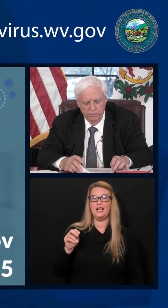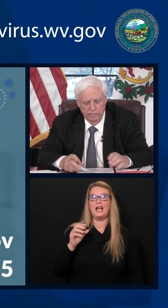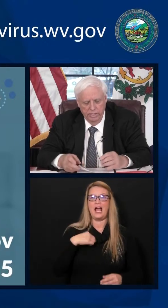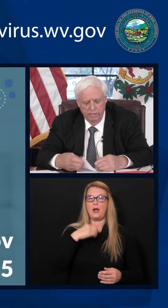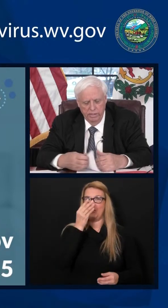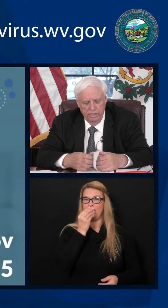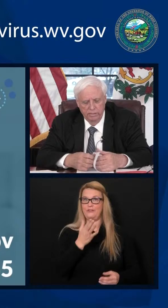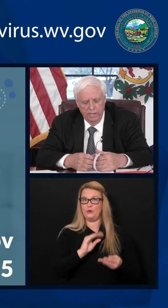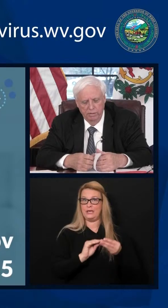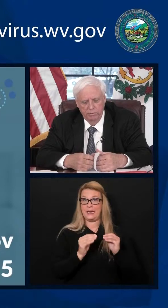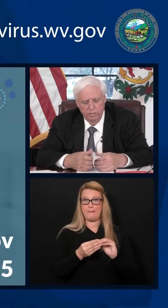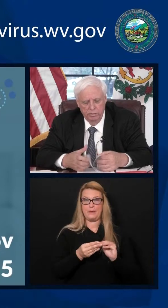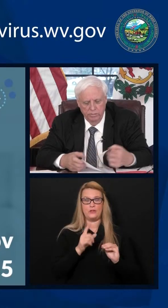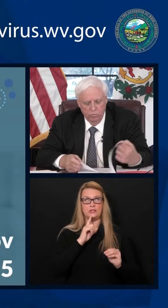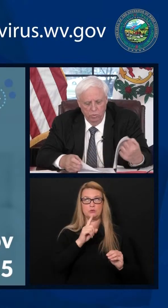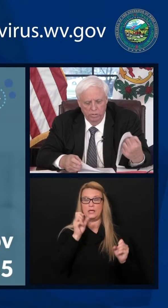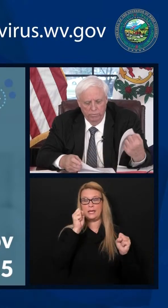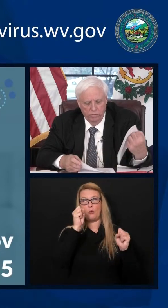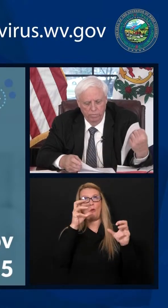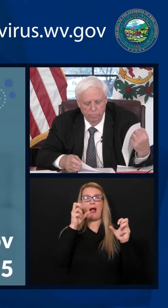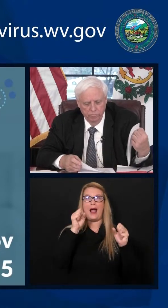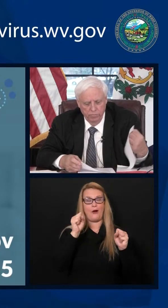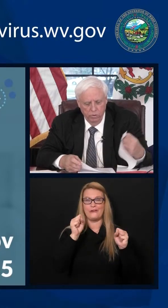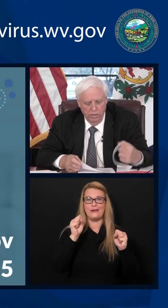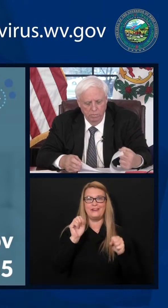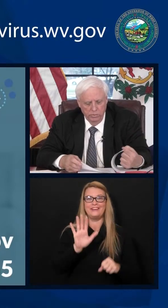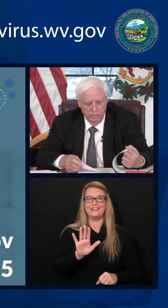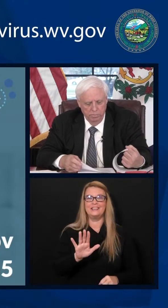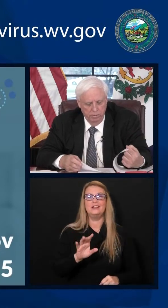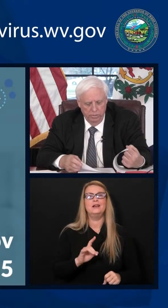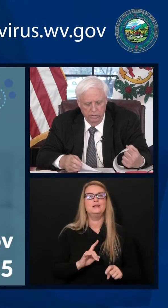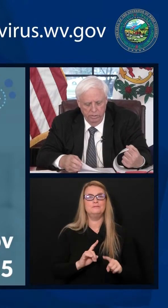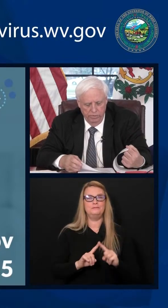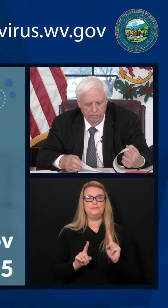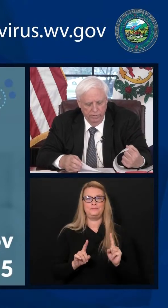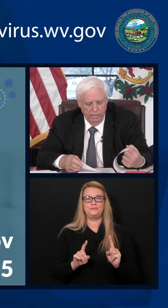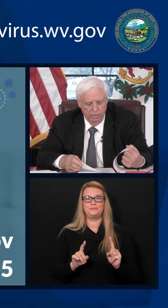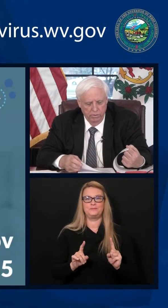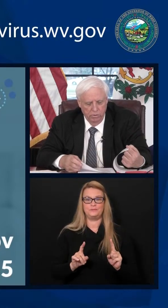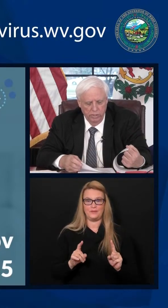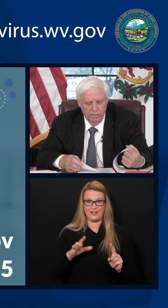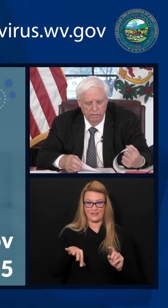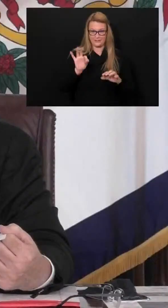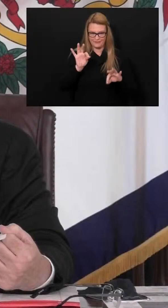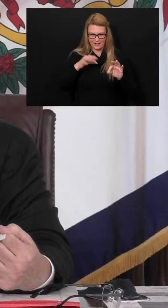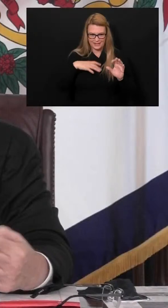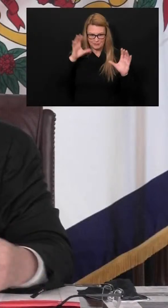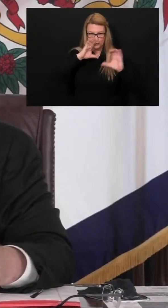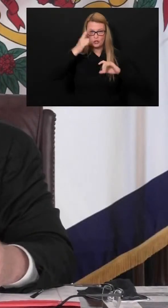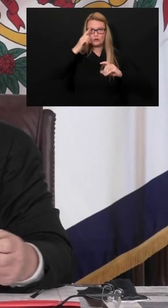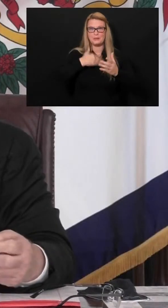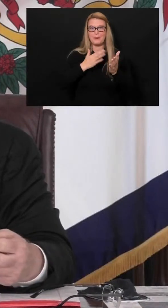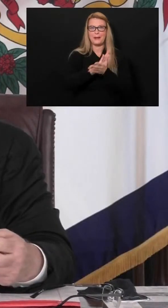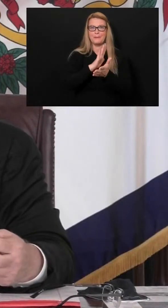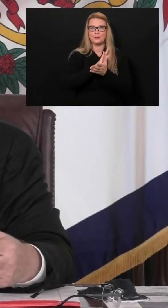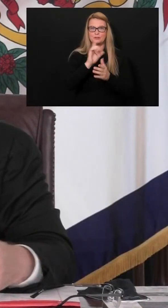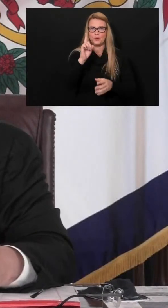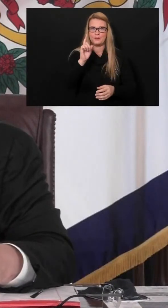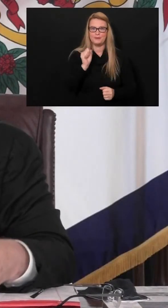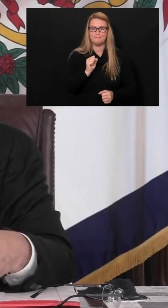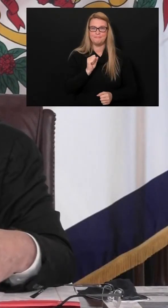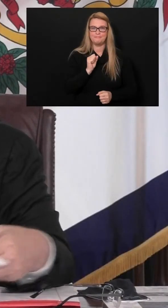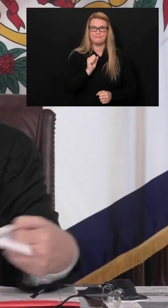in just a second that is absolutely just wonderful. Well, I'm going to jump over to it if I can find it real quick here and everything. But,